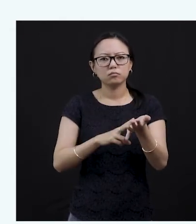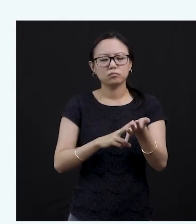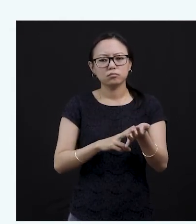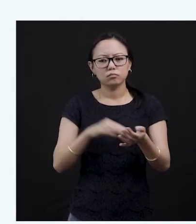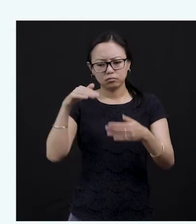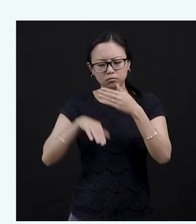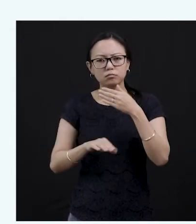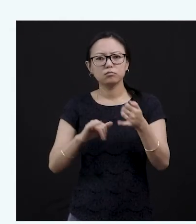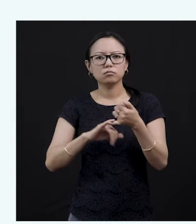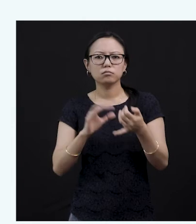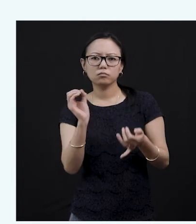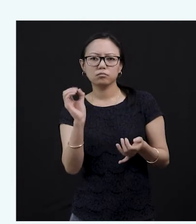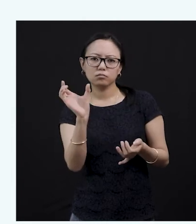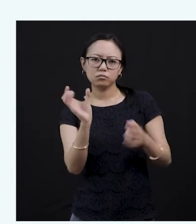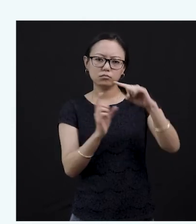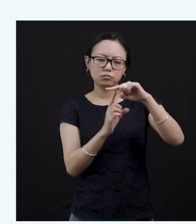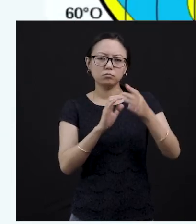understand latitudes.